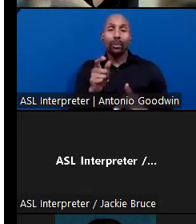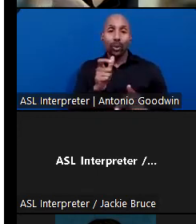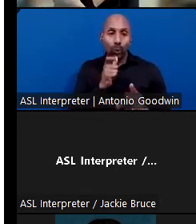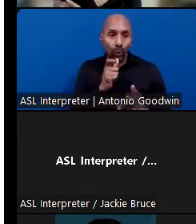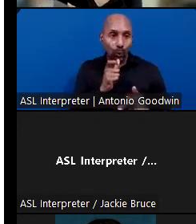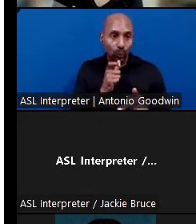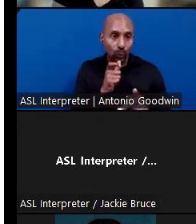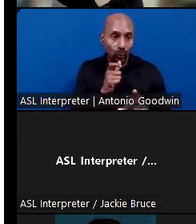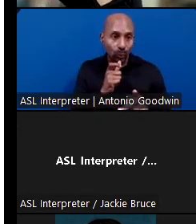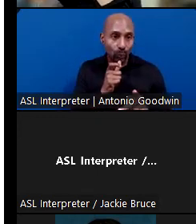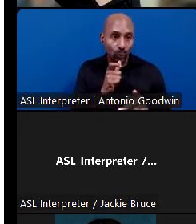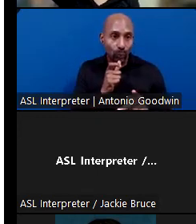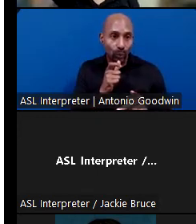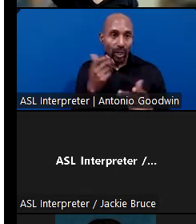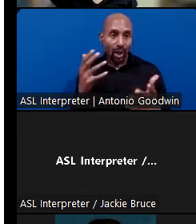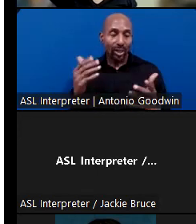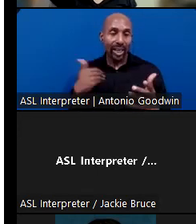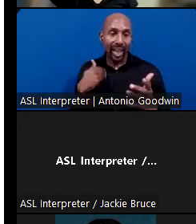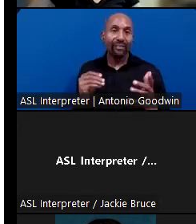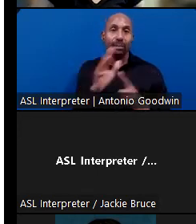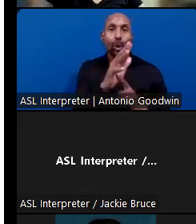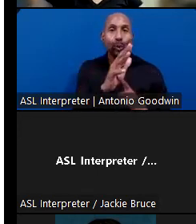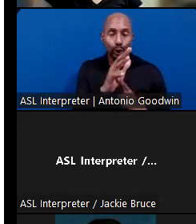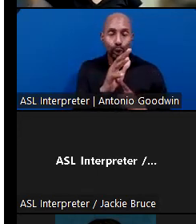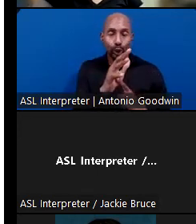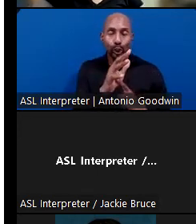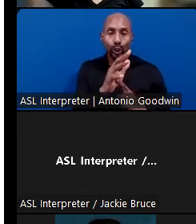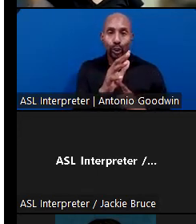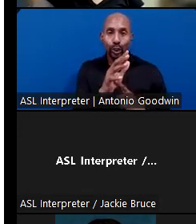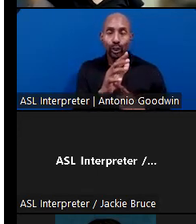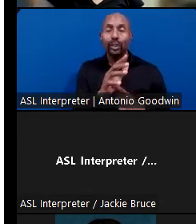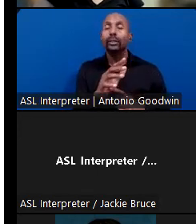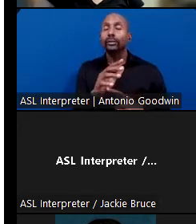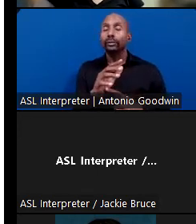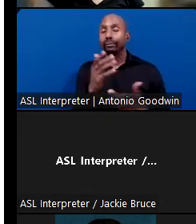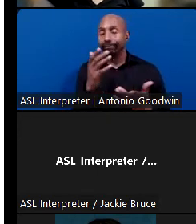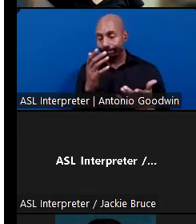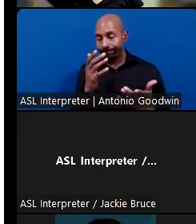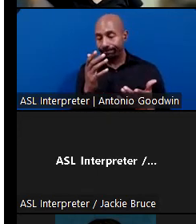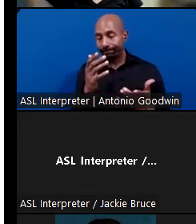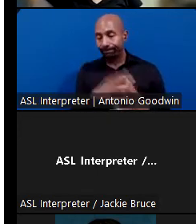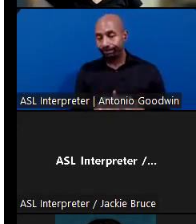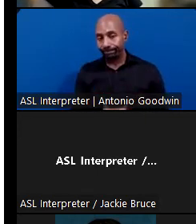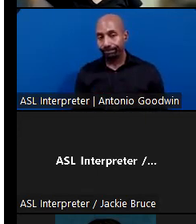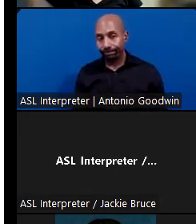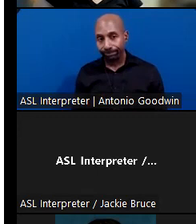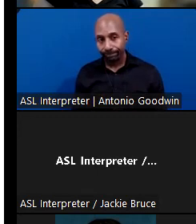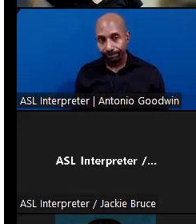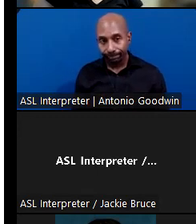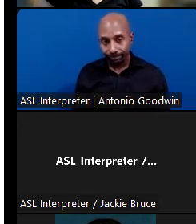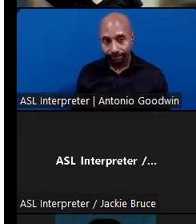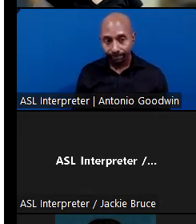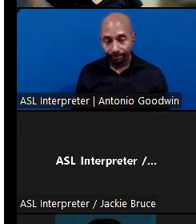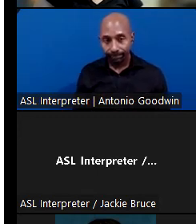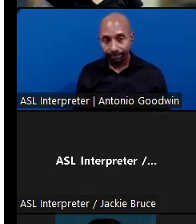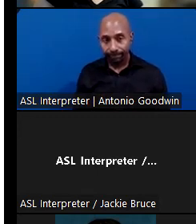monkeypox, and again, that close contact, and have been exposed. So if you